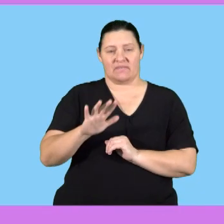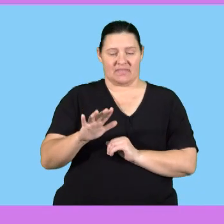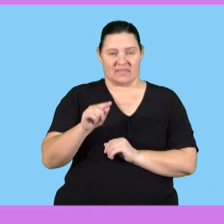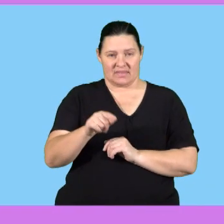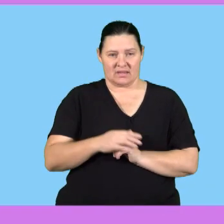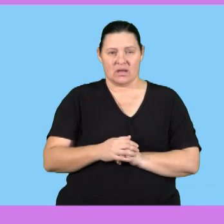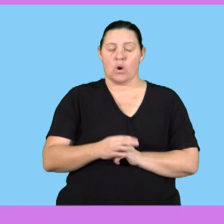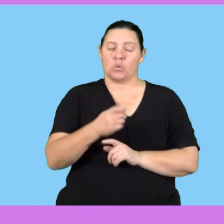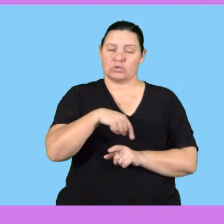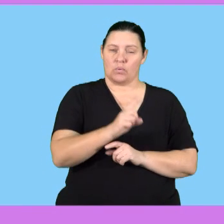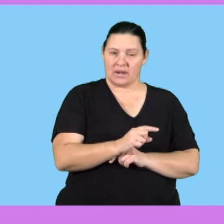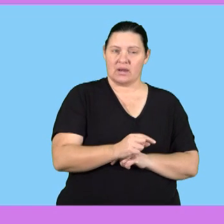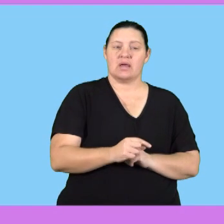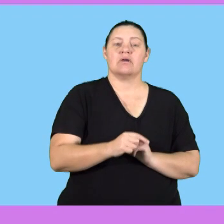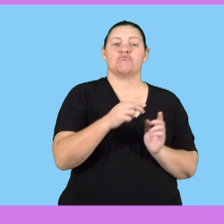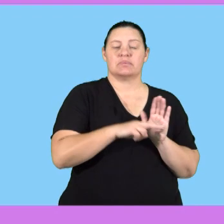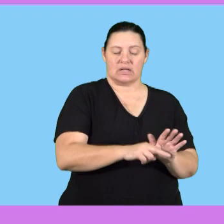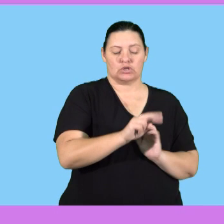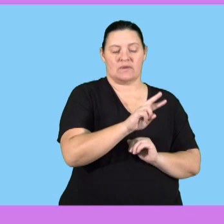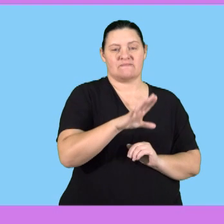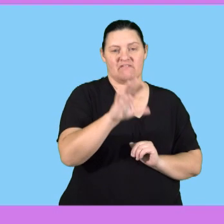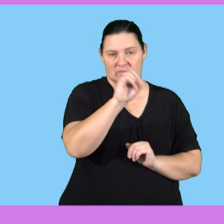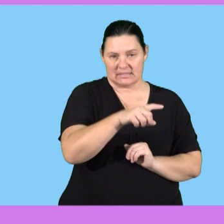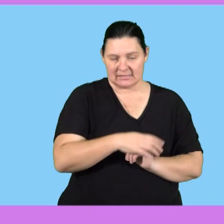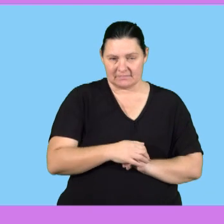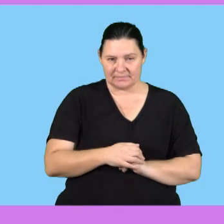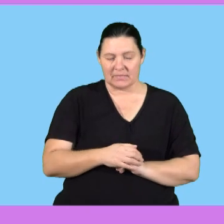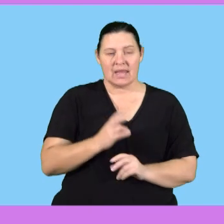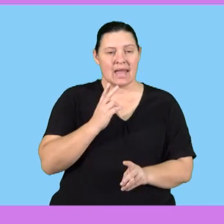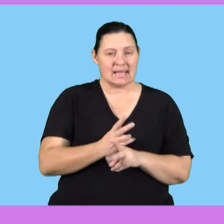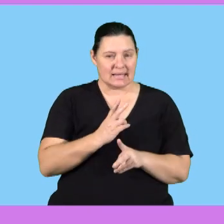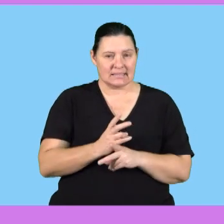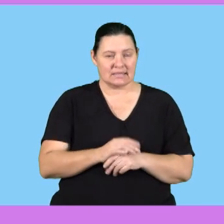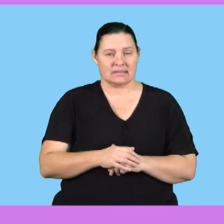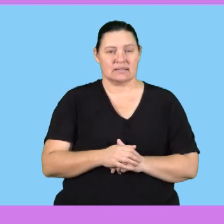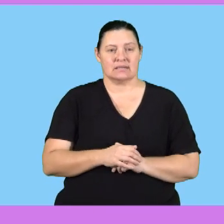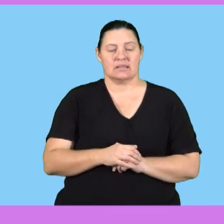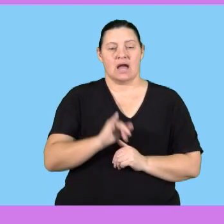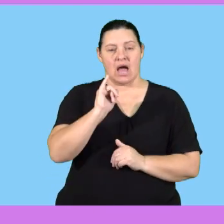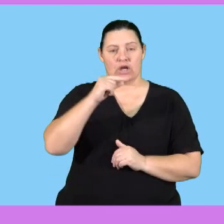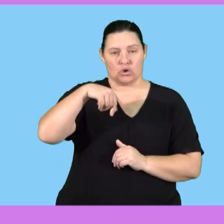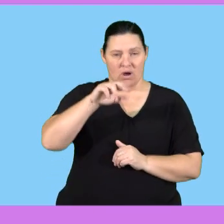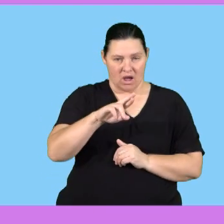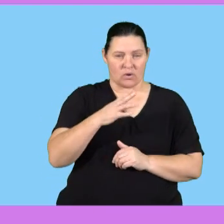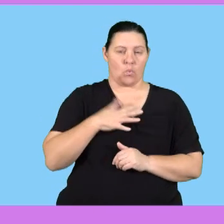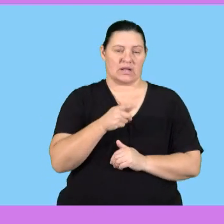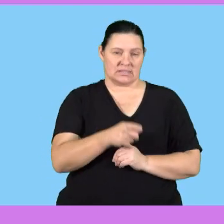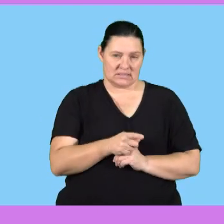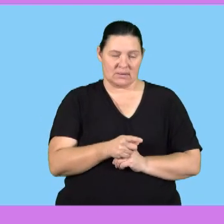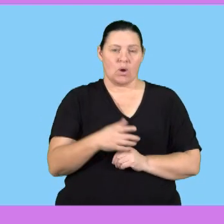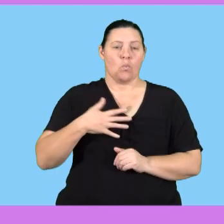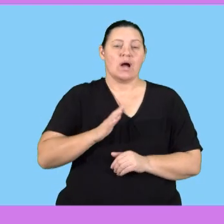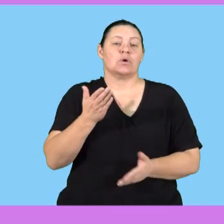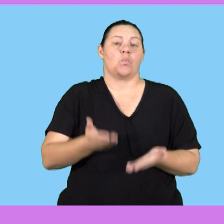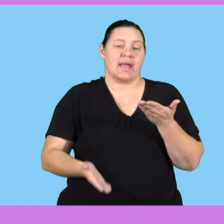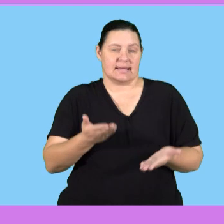The 75th percentile. Quartile 1 represented by 25th percentile. Again, now, this time around we are